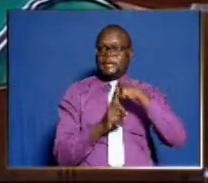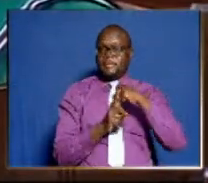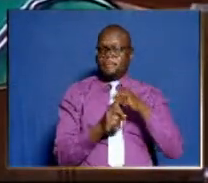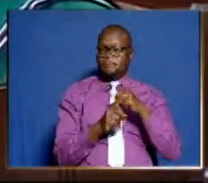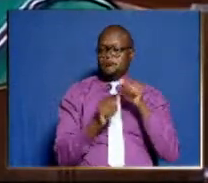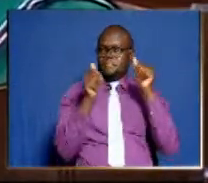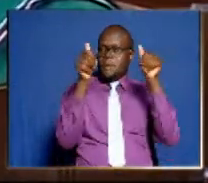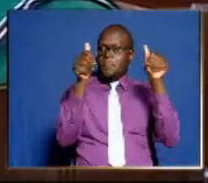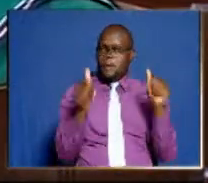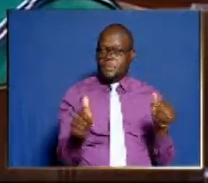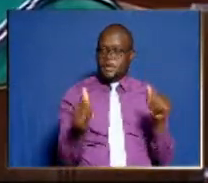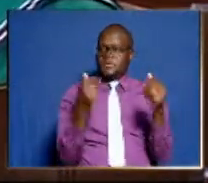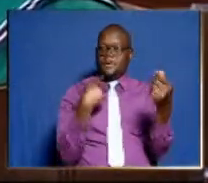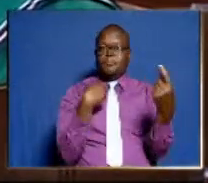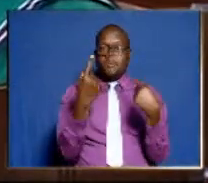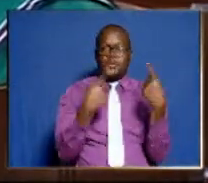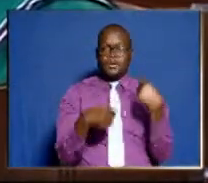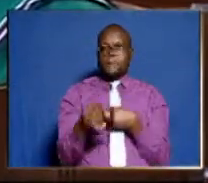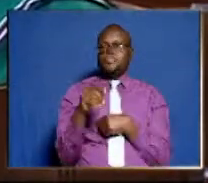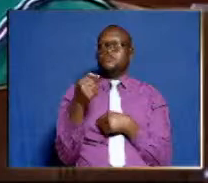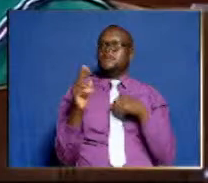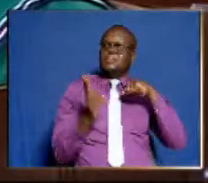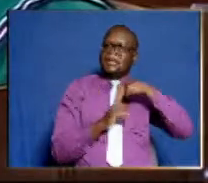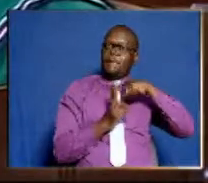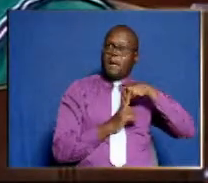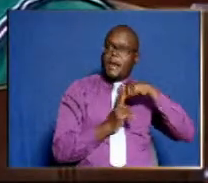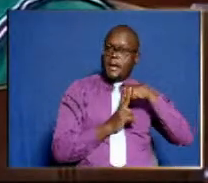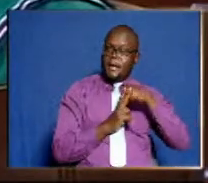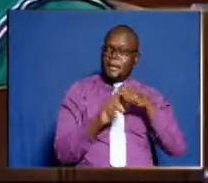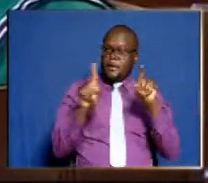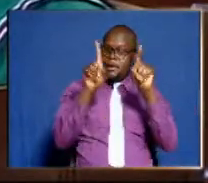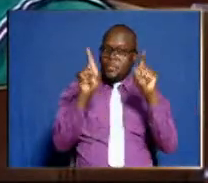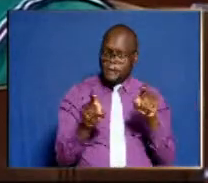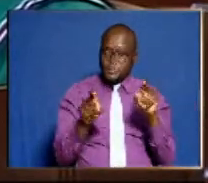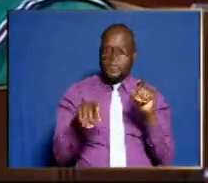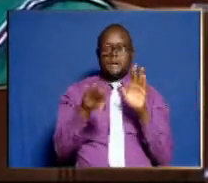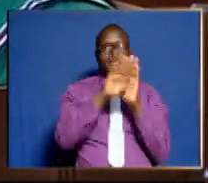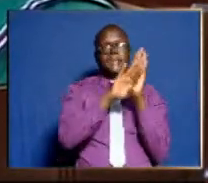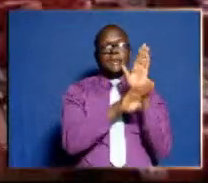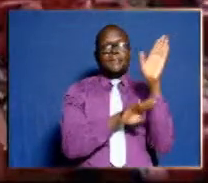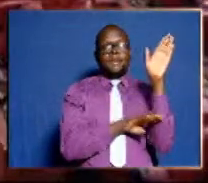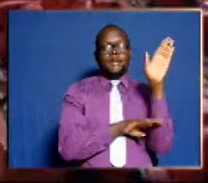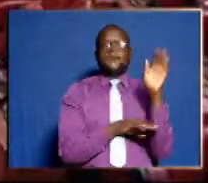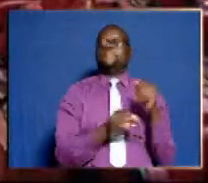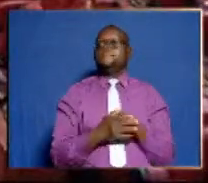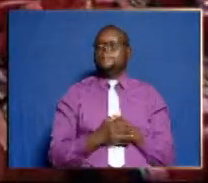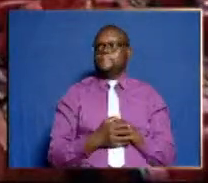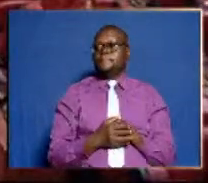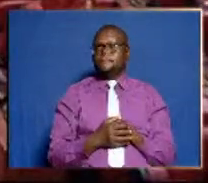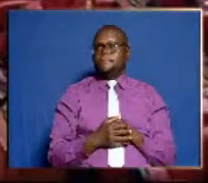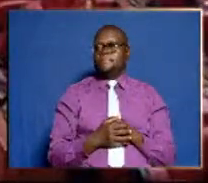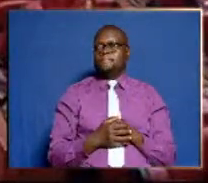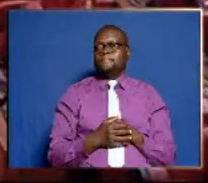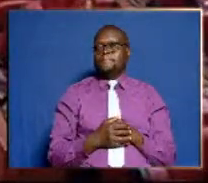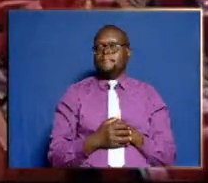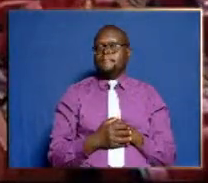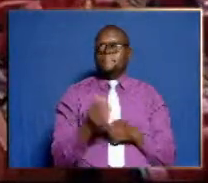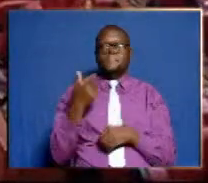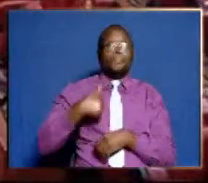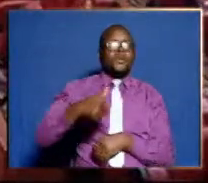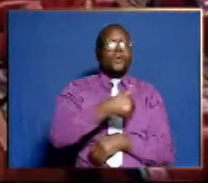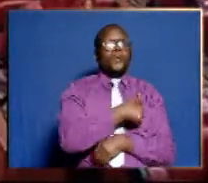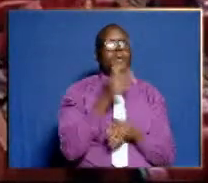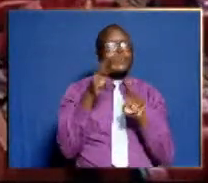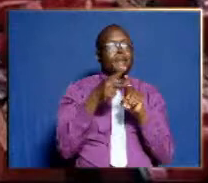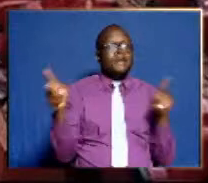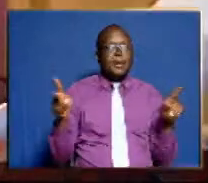motion. Order number 7, questions and statements. This particular order, we will start